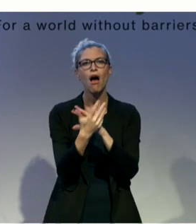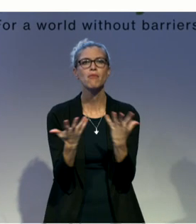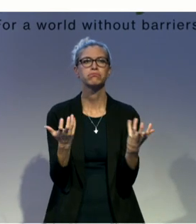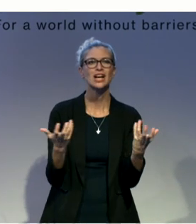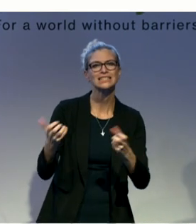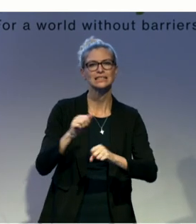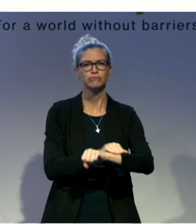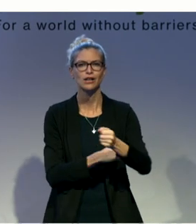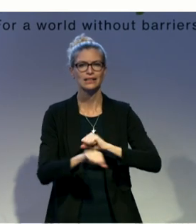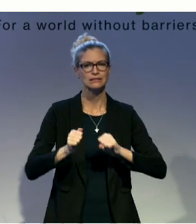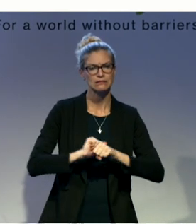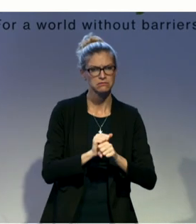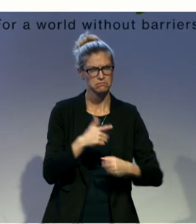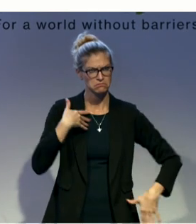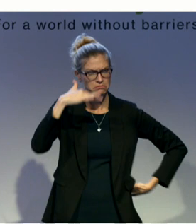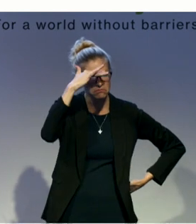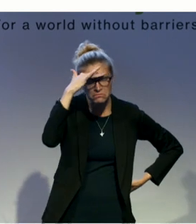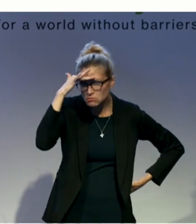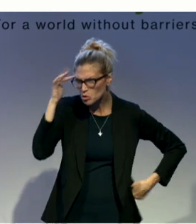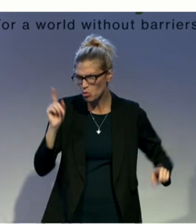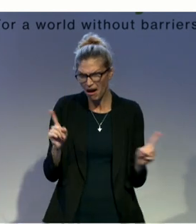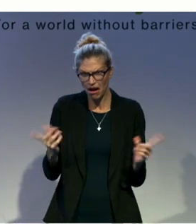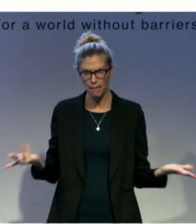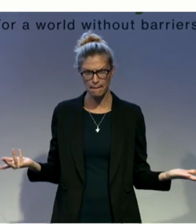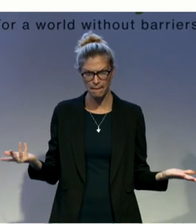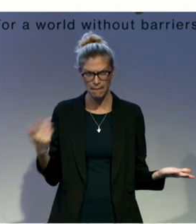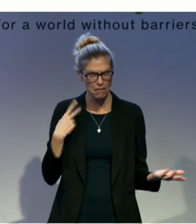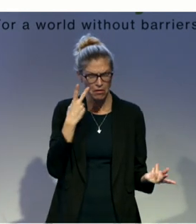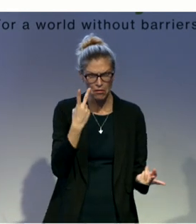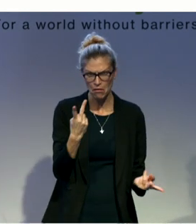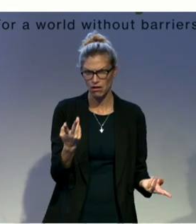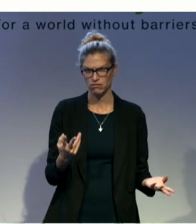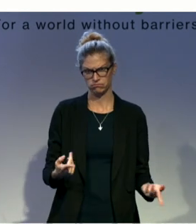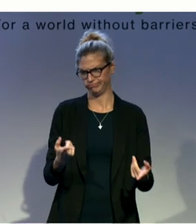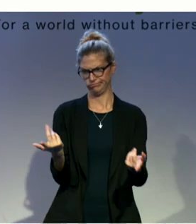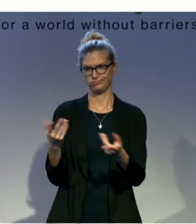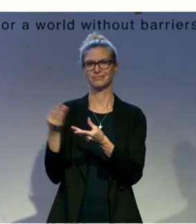documents, we can say that there is a standstill in Bosnia and Herzegovina.